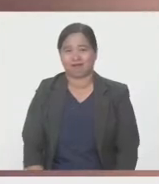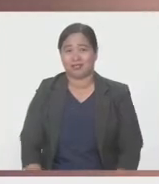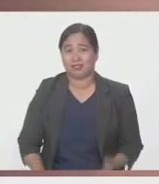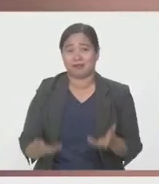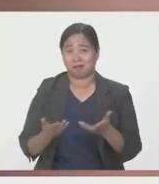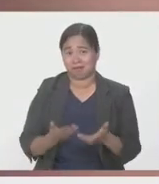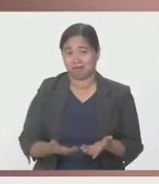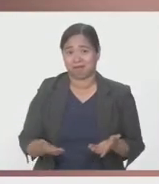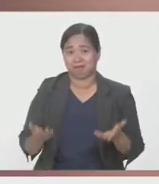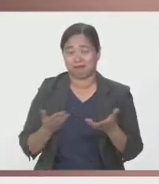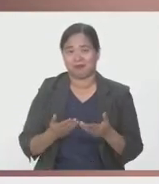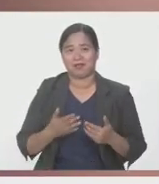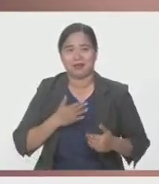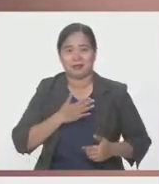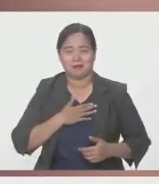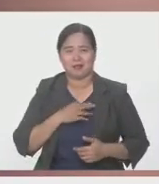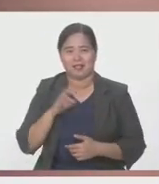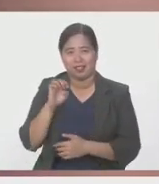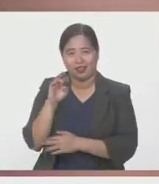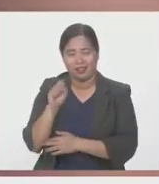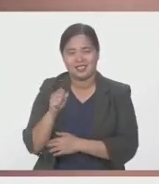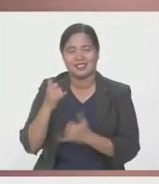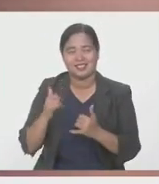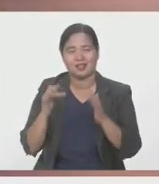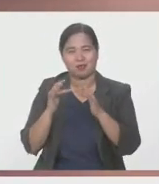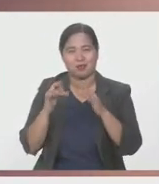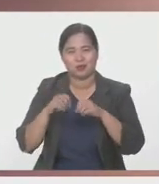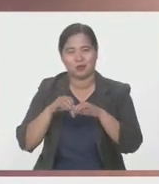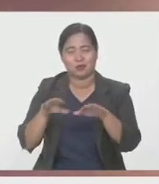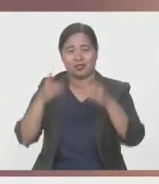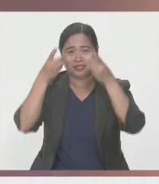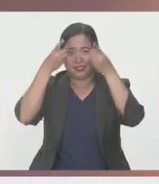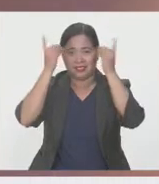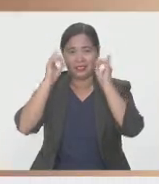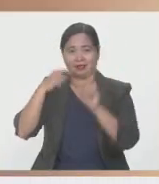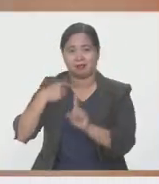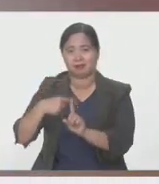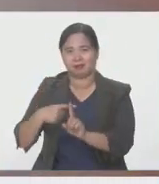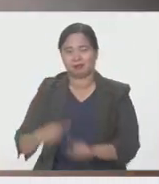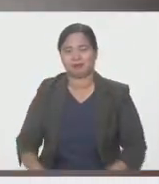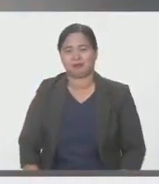here. My version of The Eras Tour is now streaming only on Disney Plus.